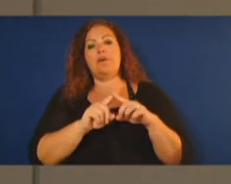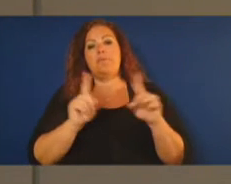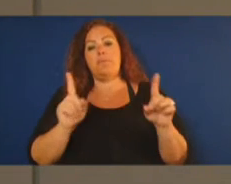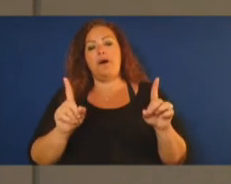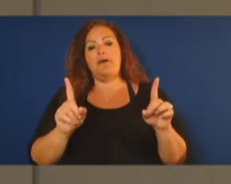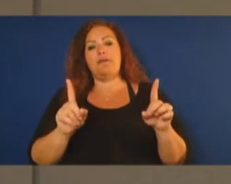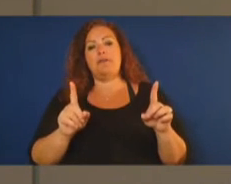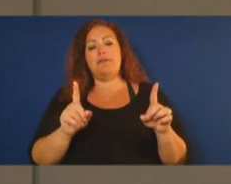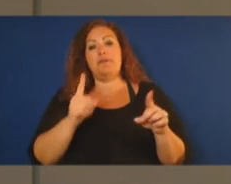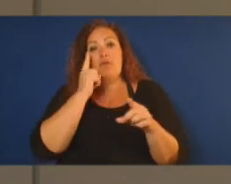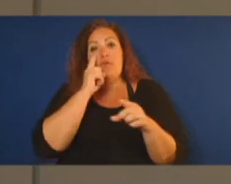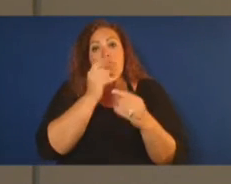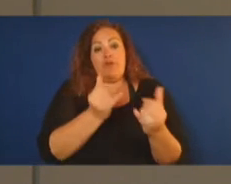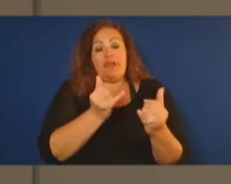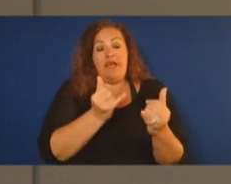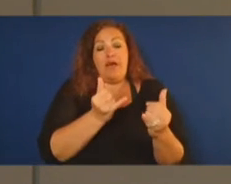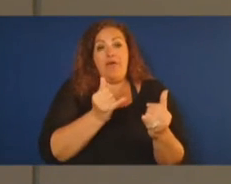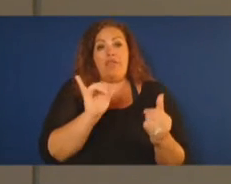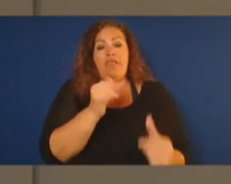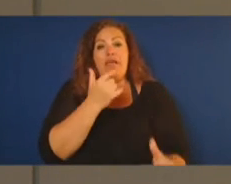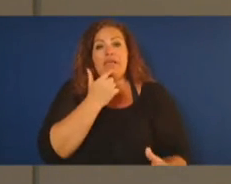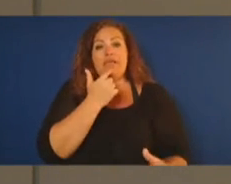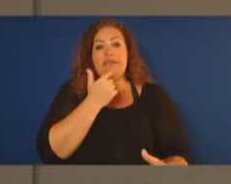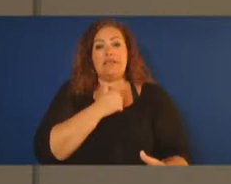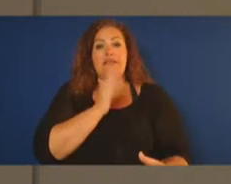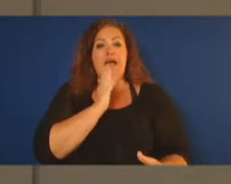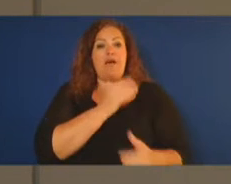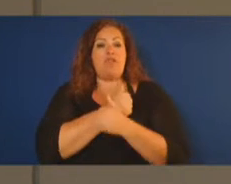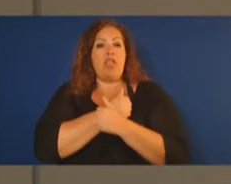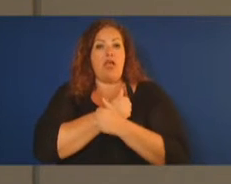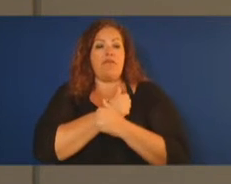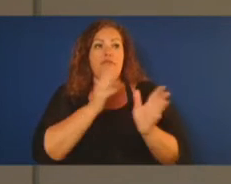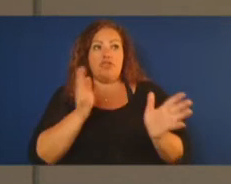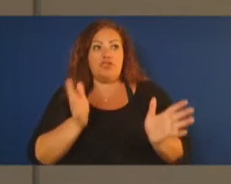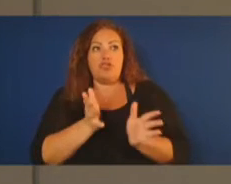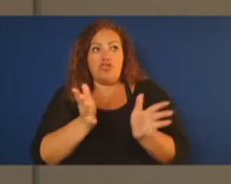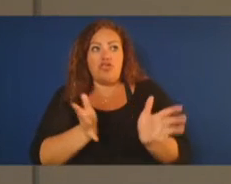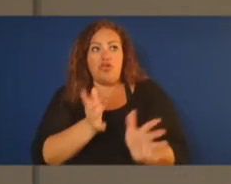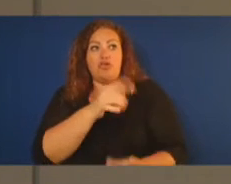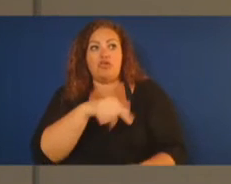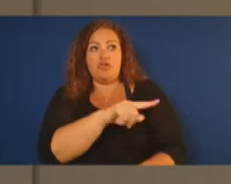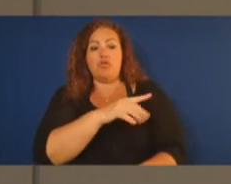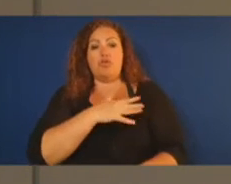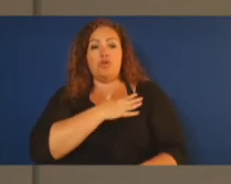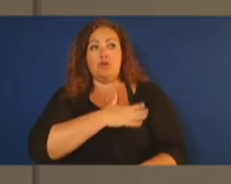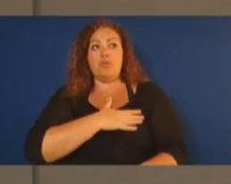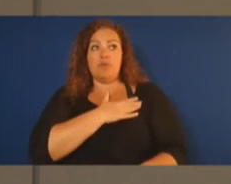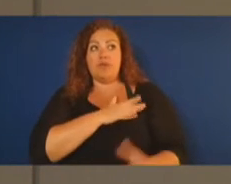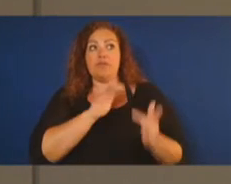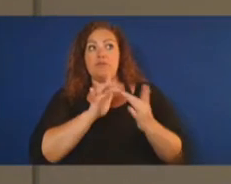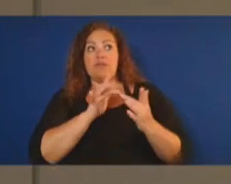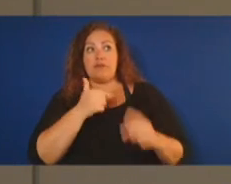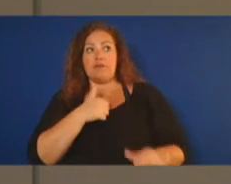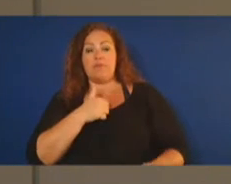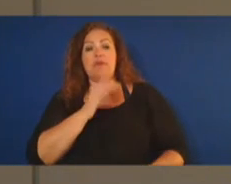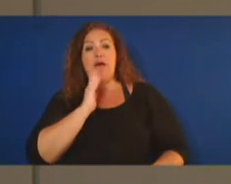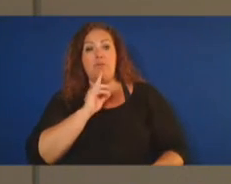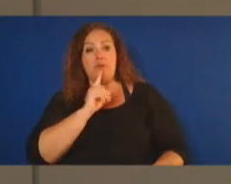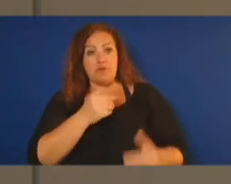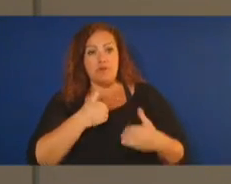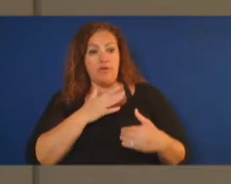interim I I just like I said I I would love to encourage you to please reach out to me I'll make sure that you have my